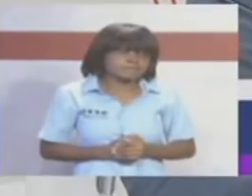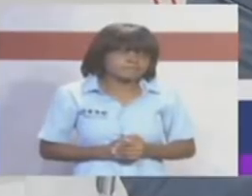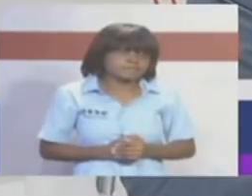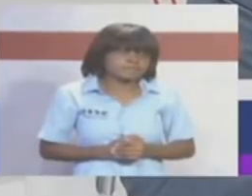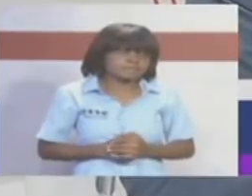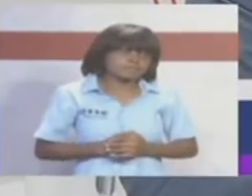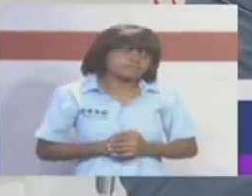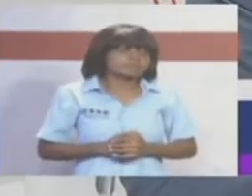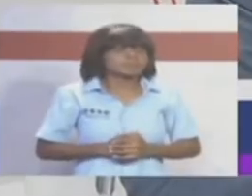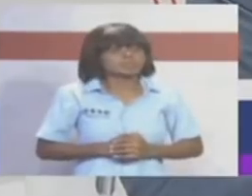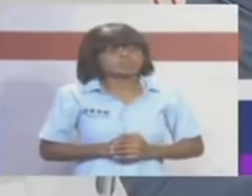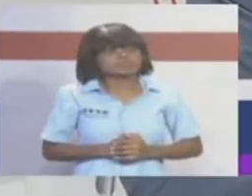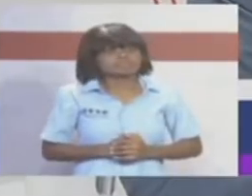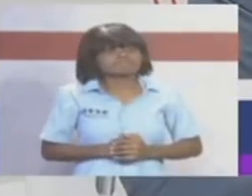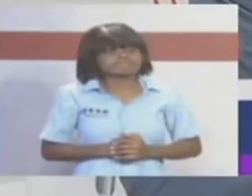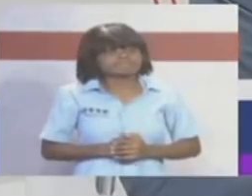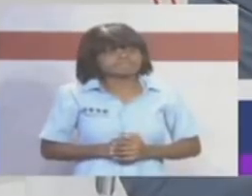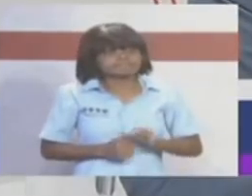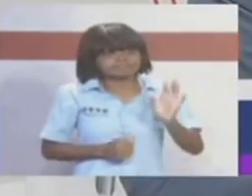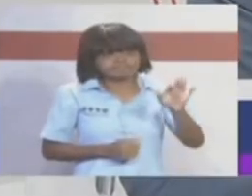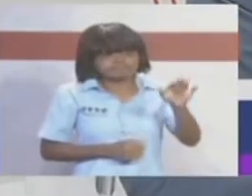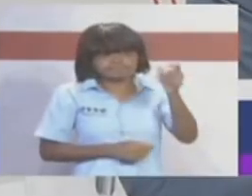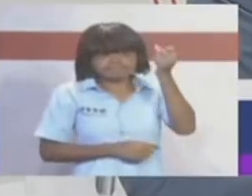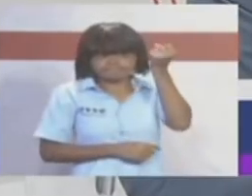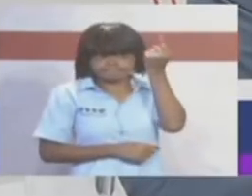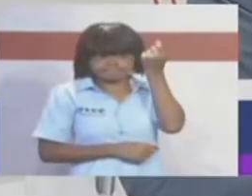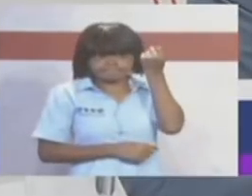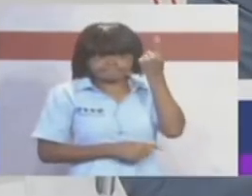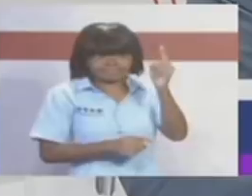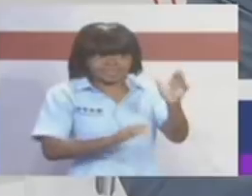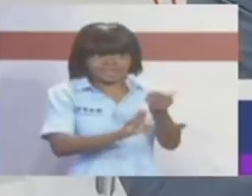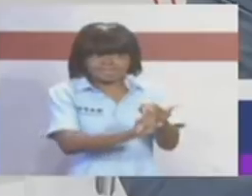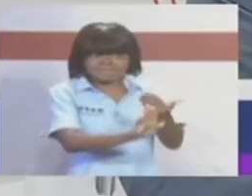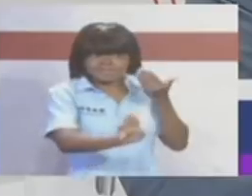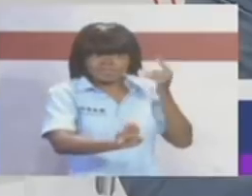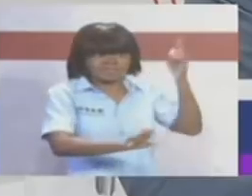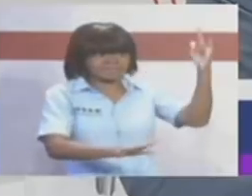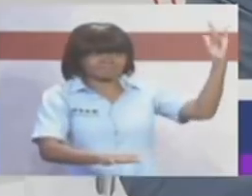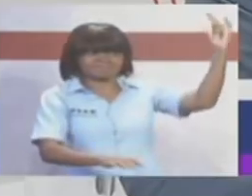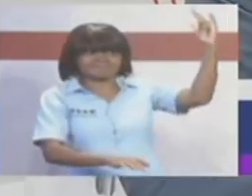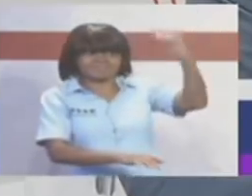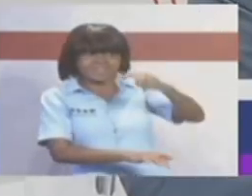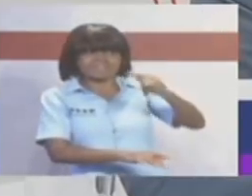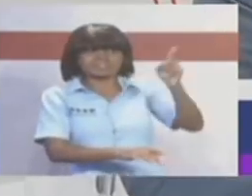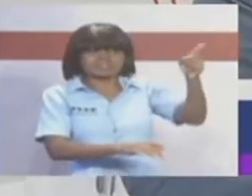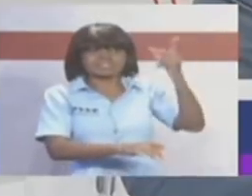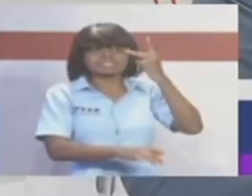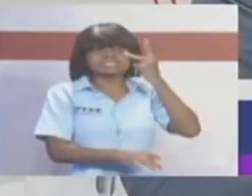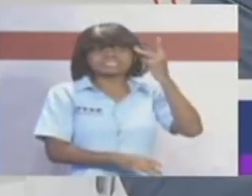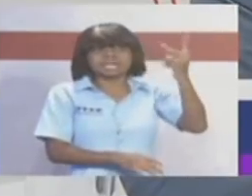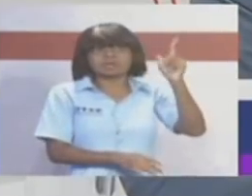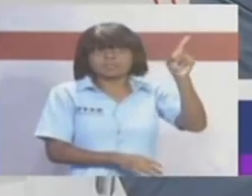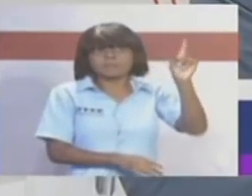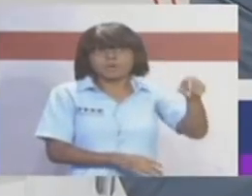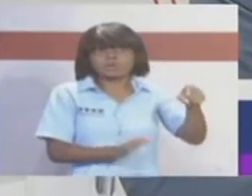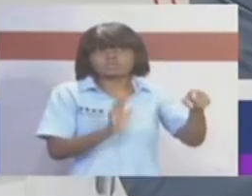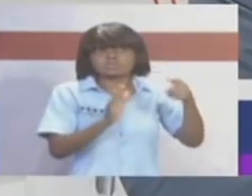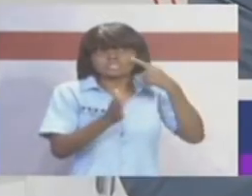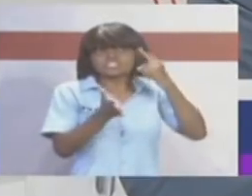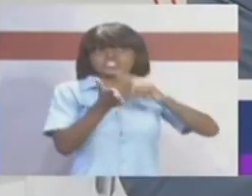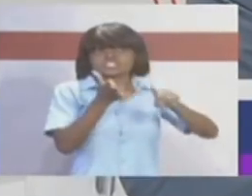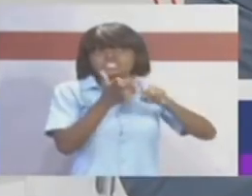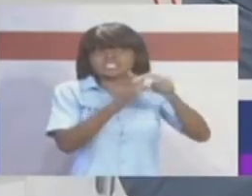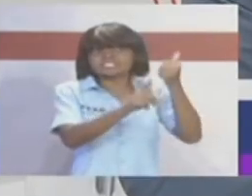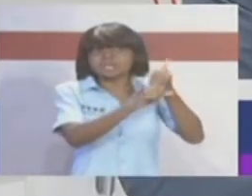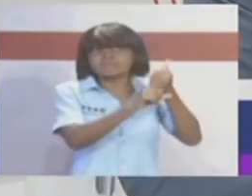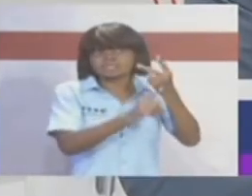72 hours actually before they board the flight. So when individuals come back in, the vast majority of those who may have been infected